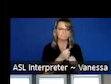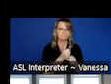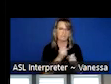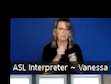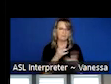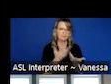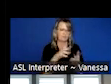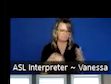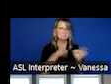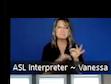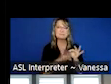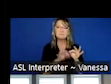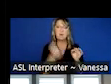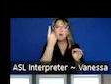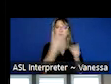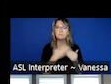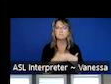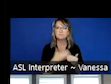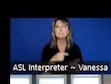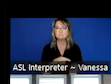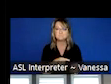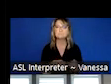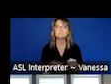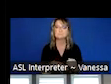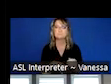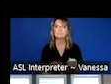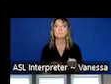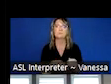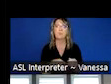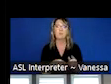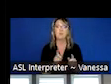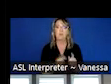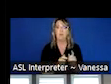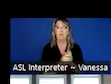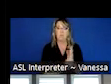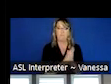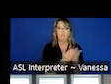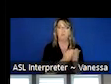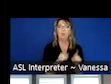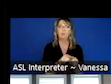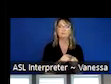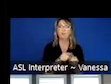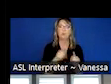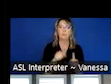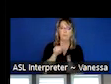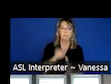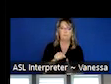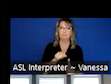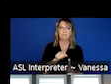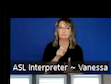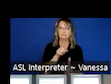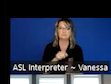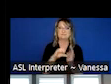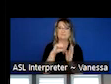can understand them. It also highlights 4 states, and they have taken